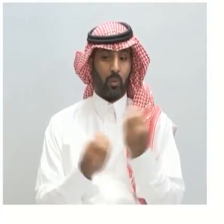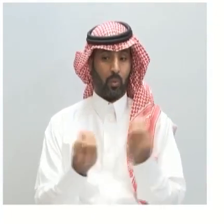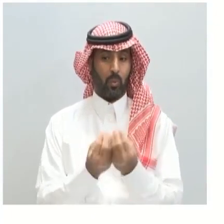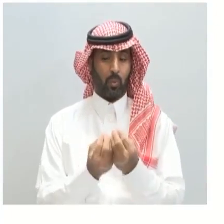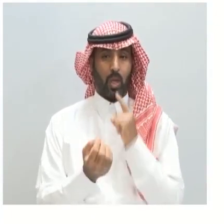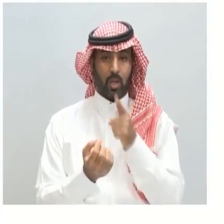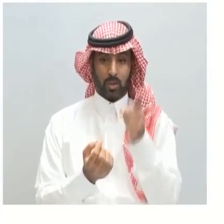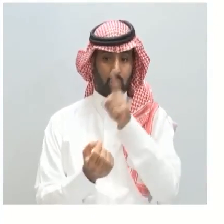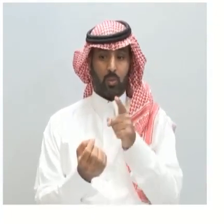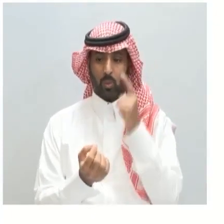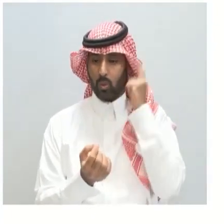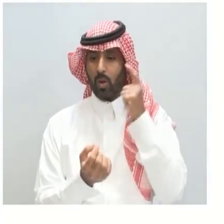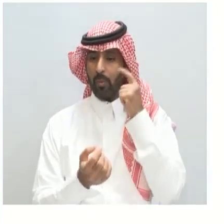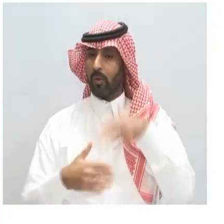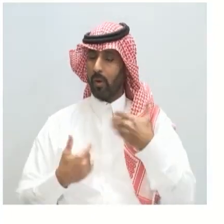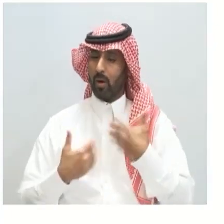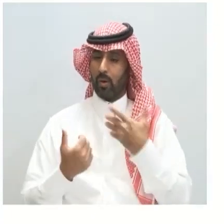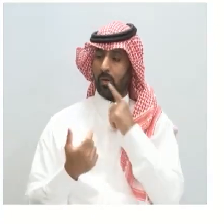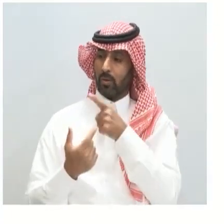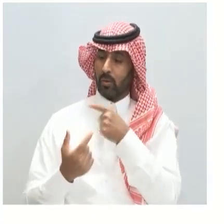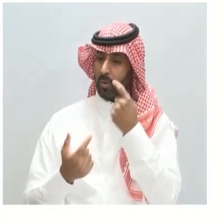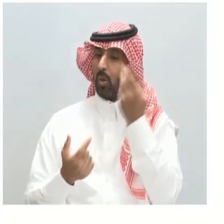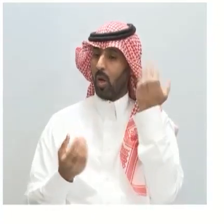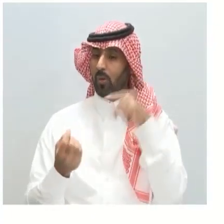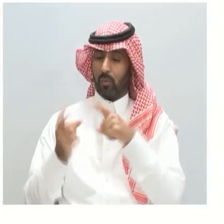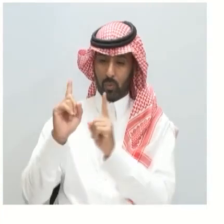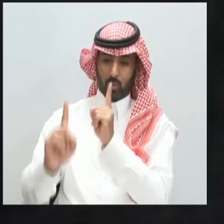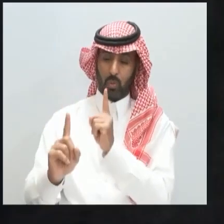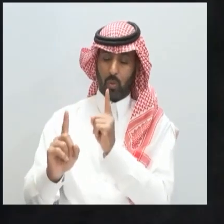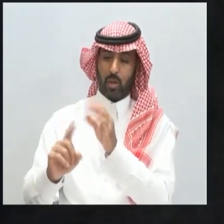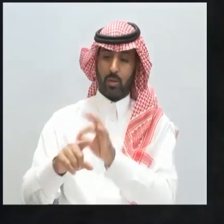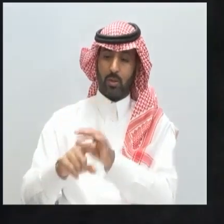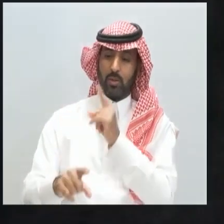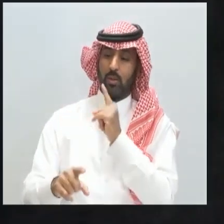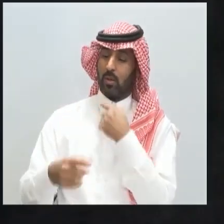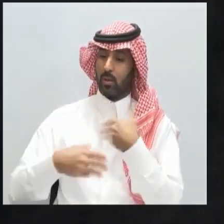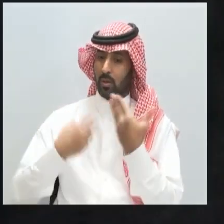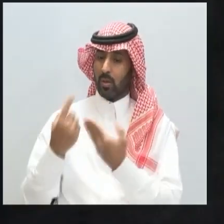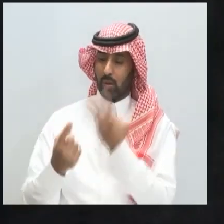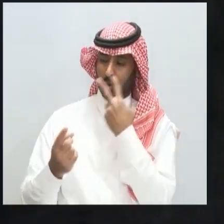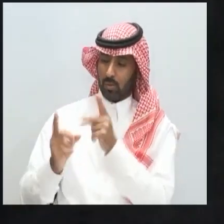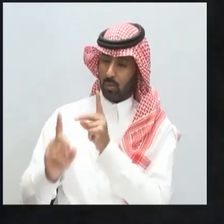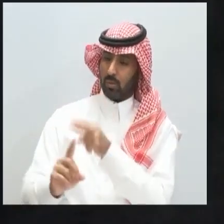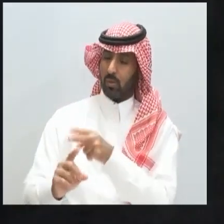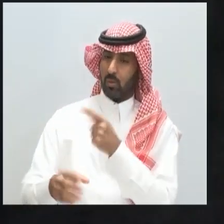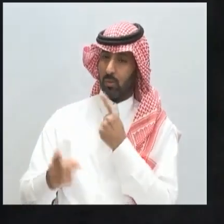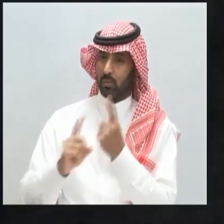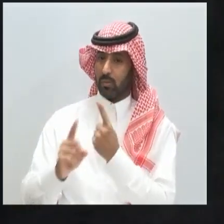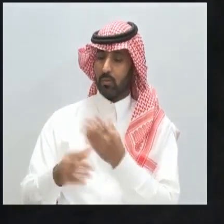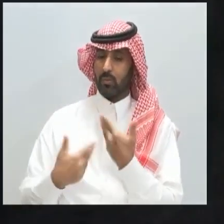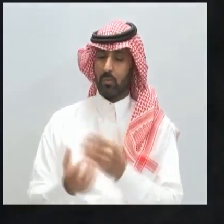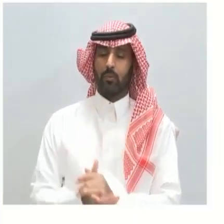I asked you to think of a joke that you know that involves two people and try to act it out with your friend in front of